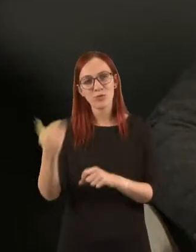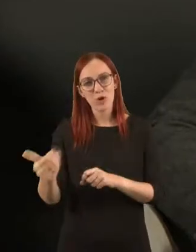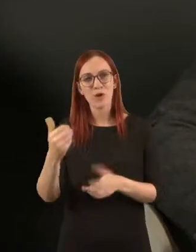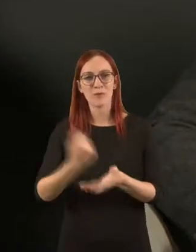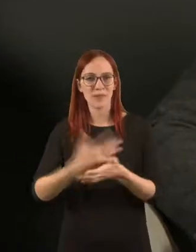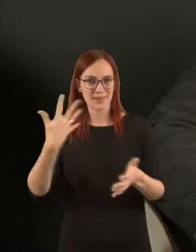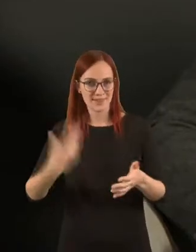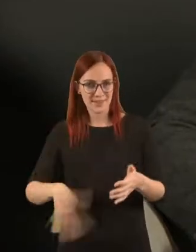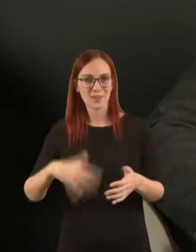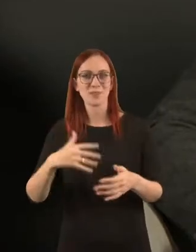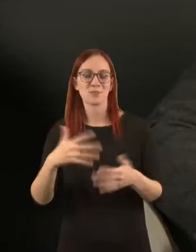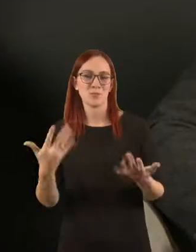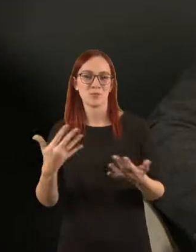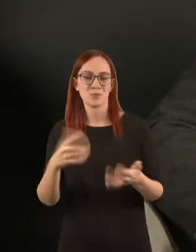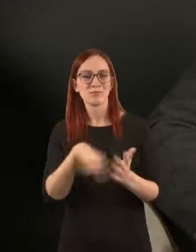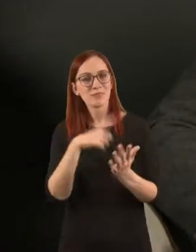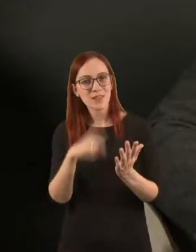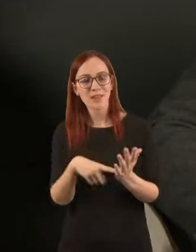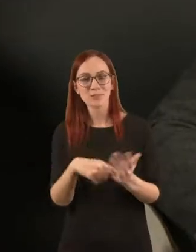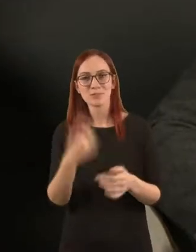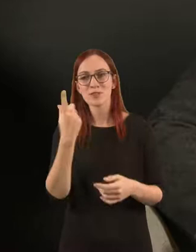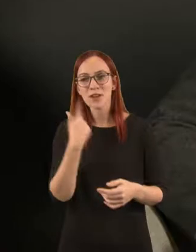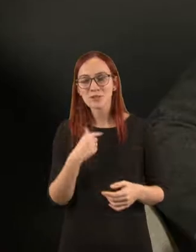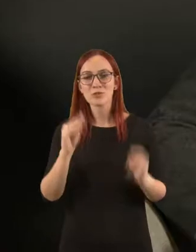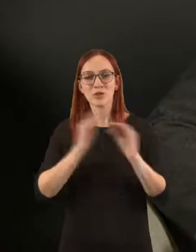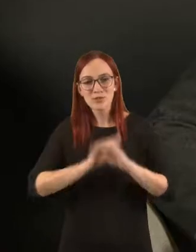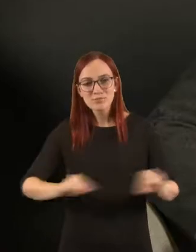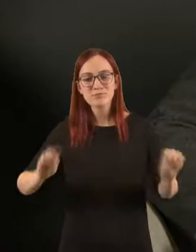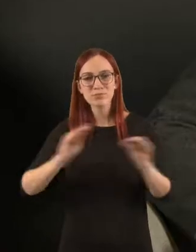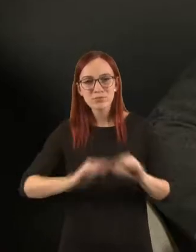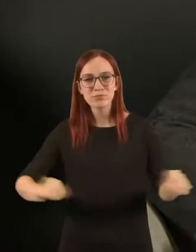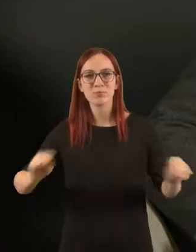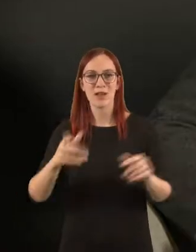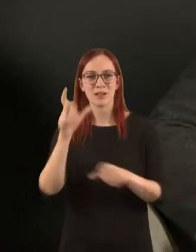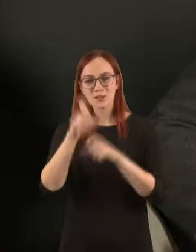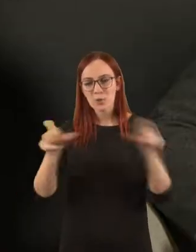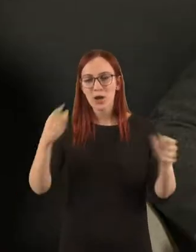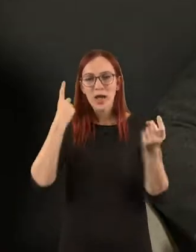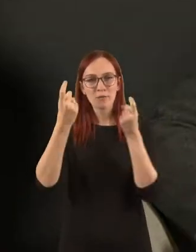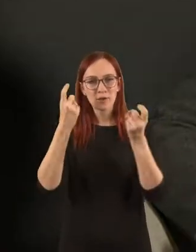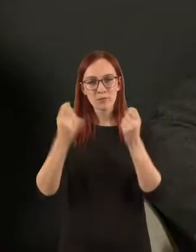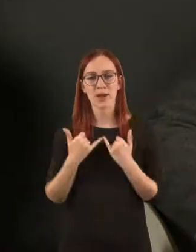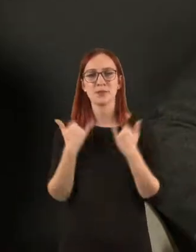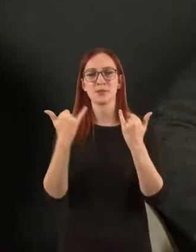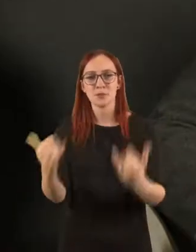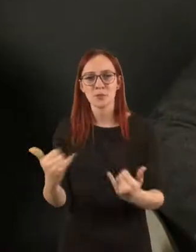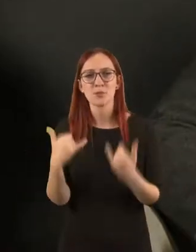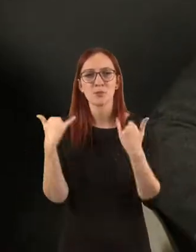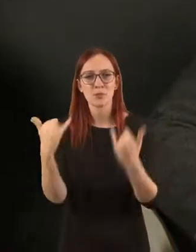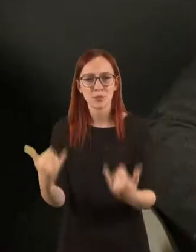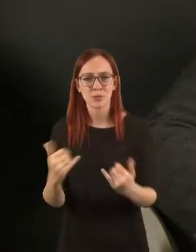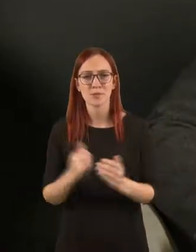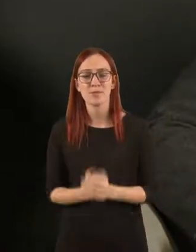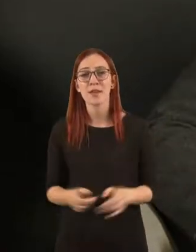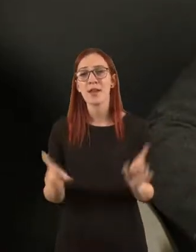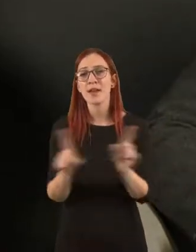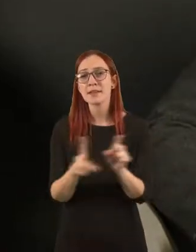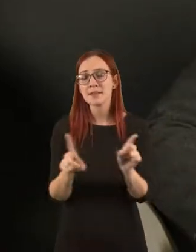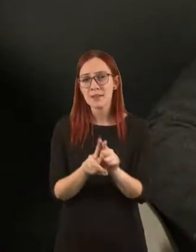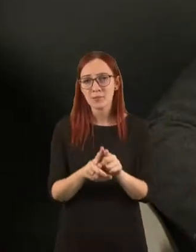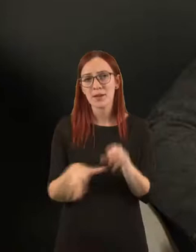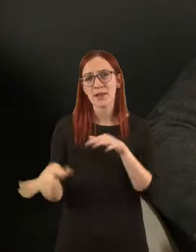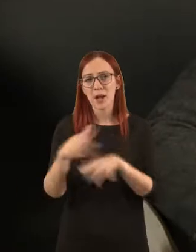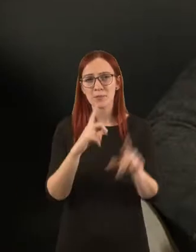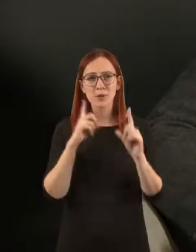that it's an issue of values. I am always pro-education and